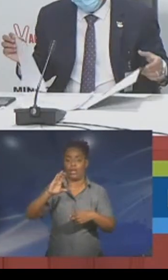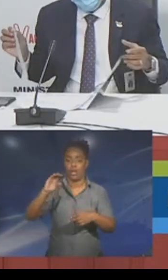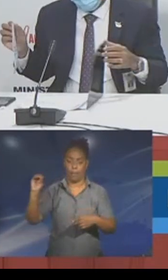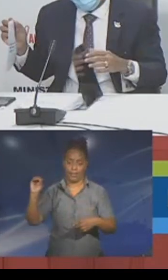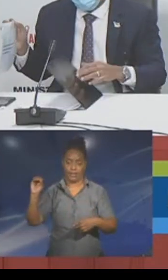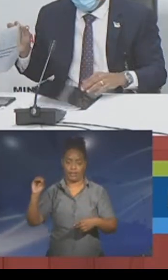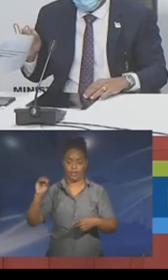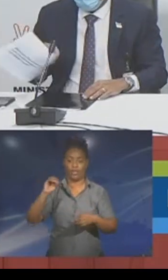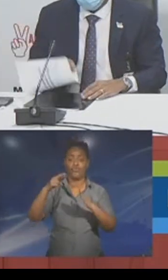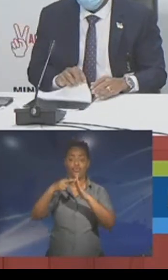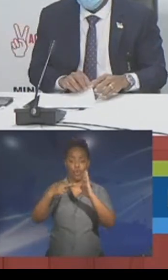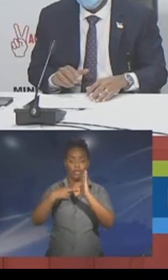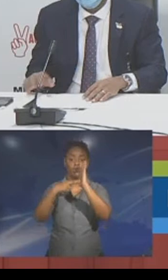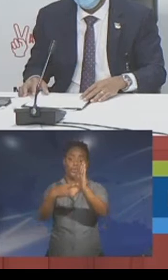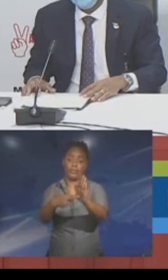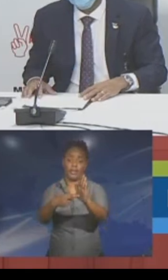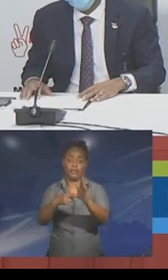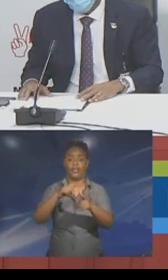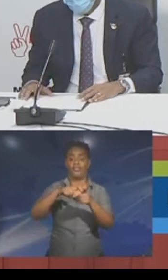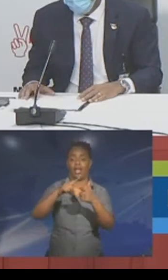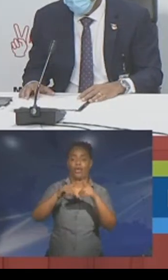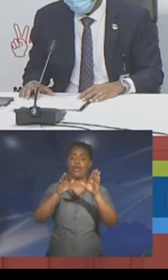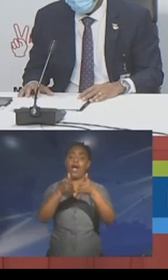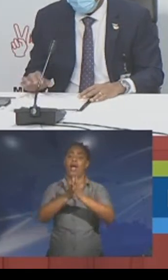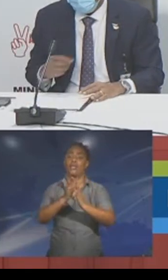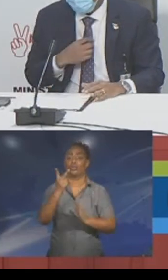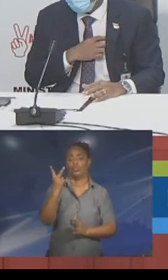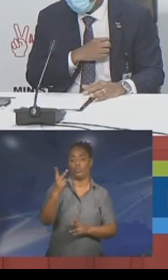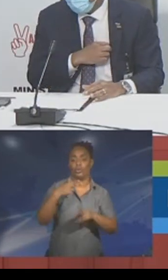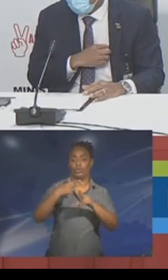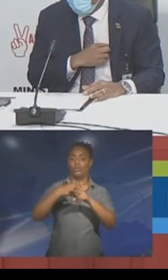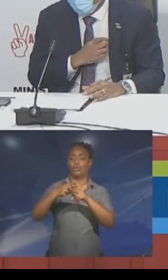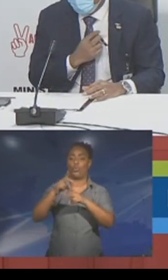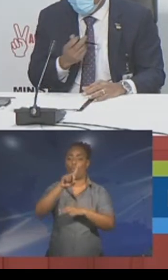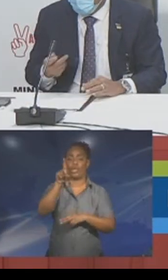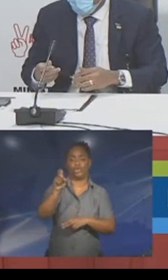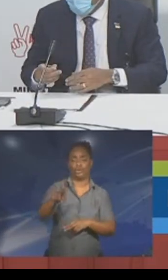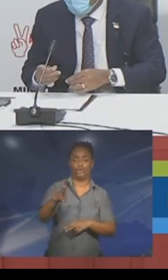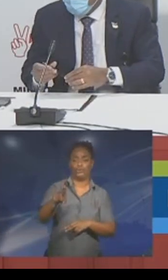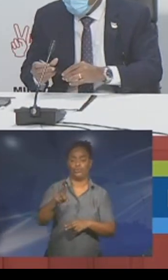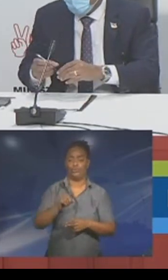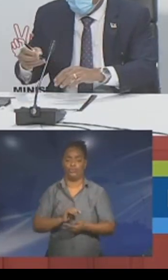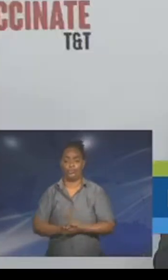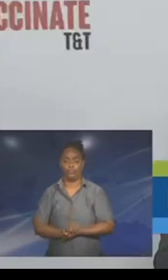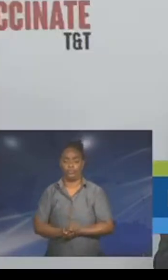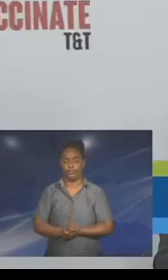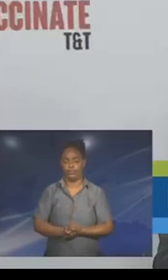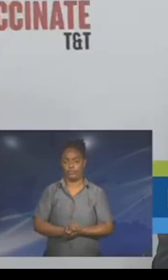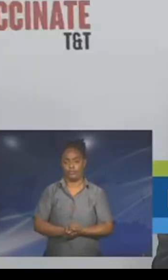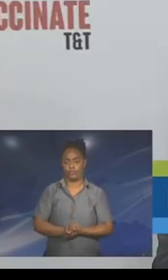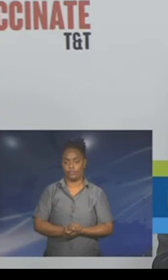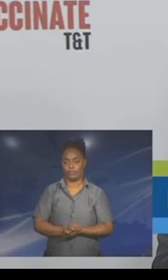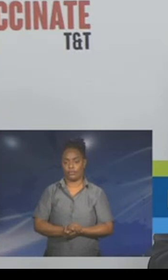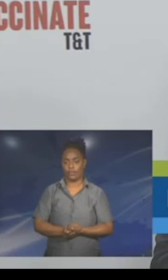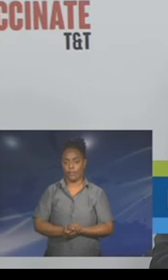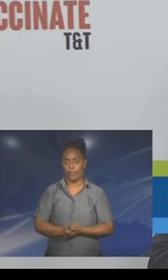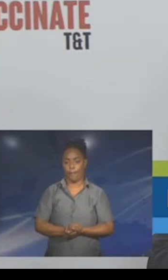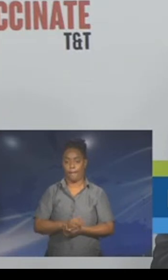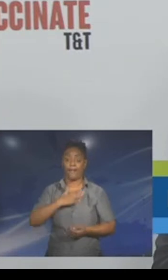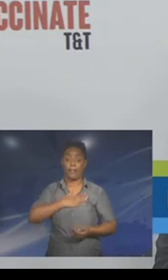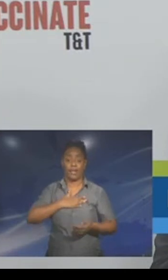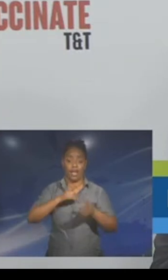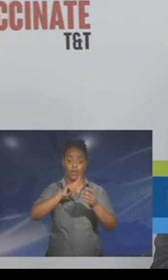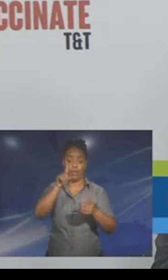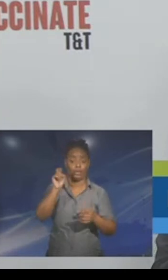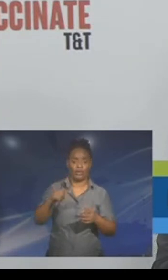represent before asking no more than 2 brief questions in the first instance. Please ask your questions to the